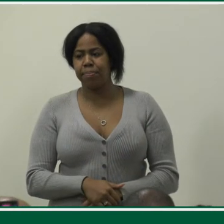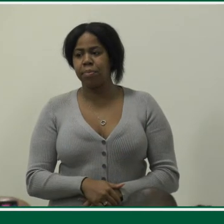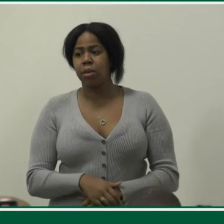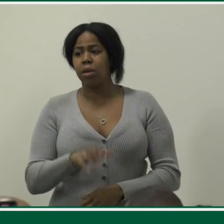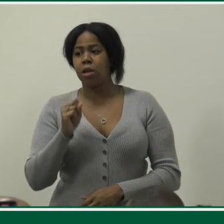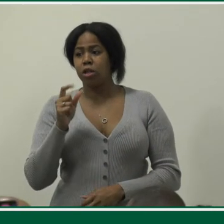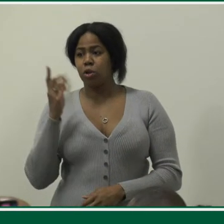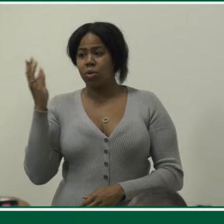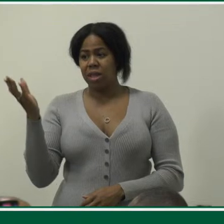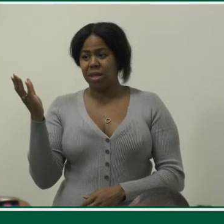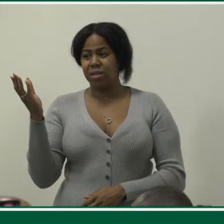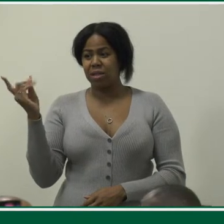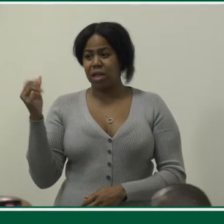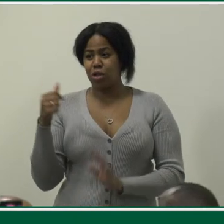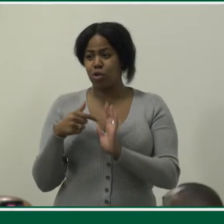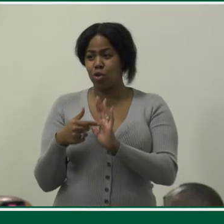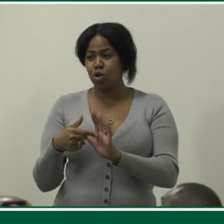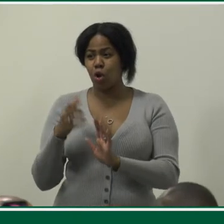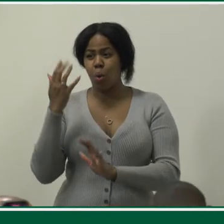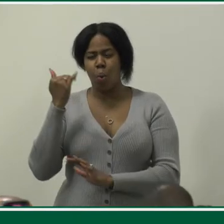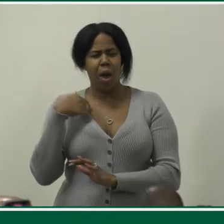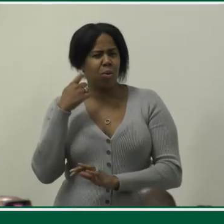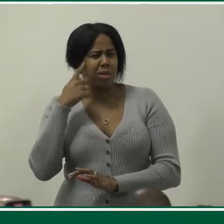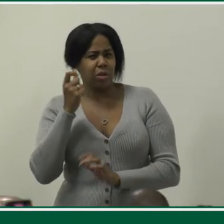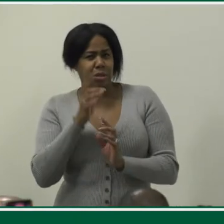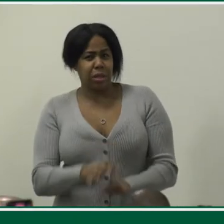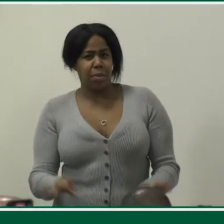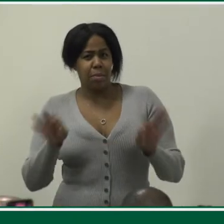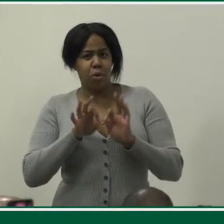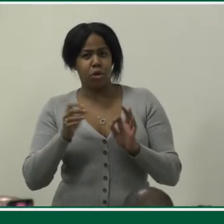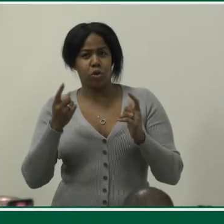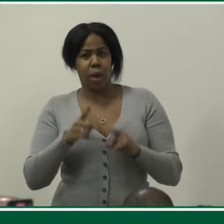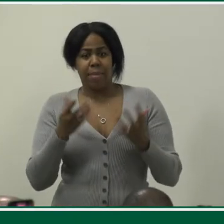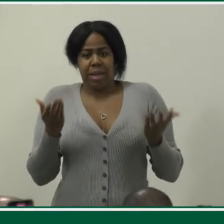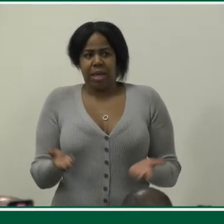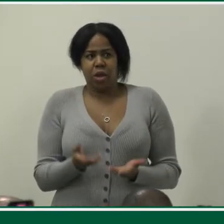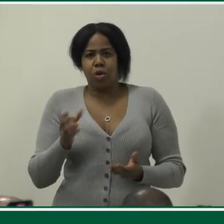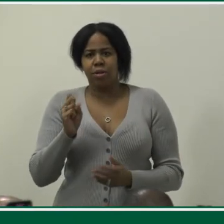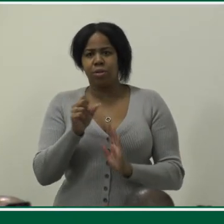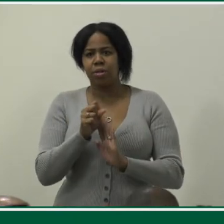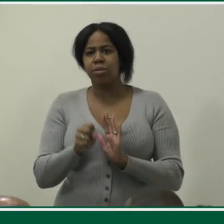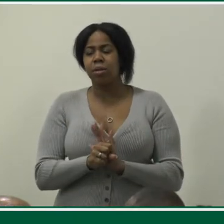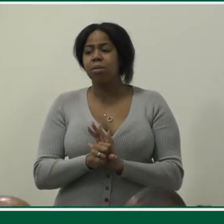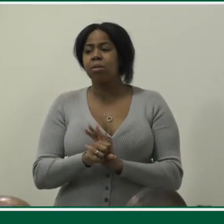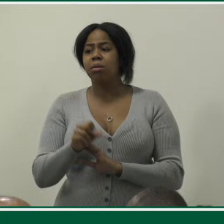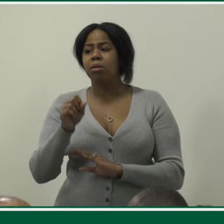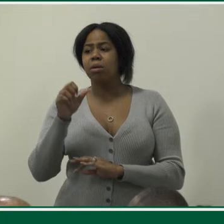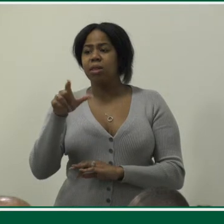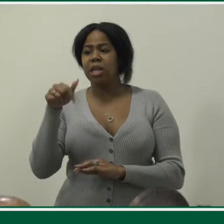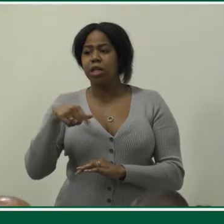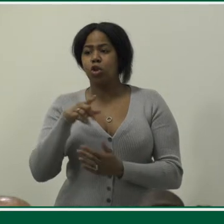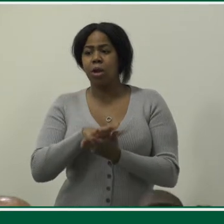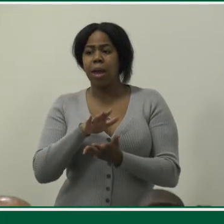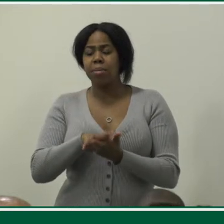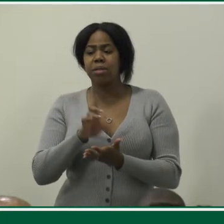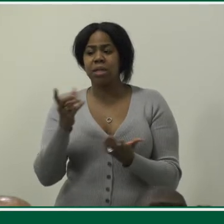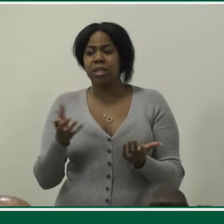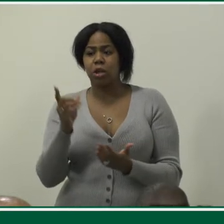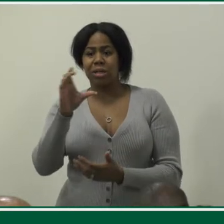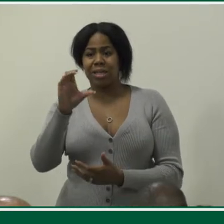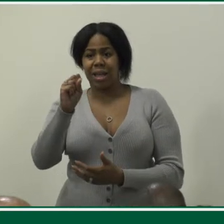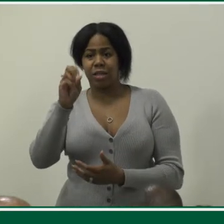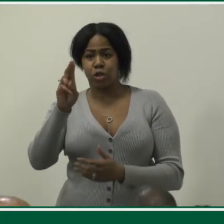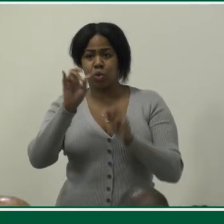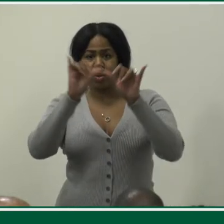out why we thought this was important to take place at Sacramento State. These are campuses in the CSU system based upon